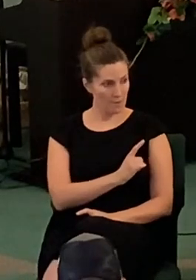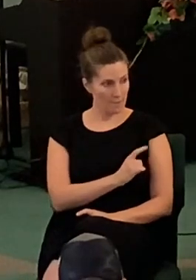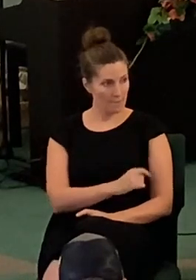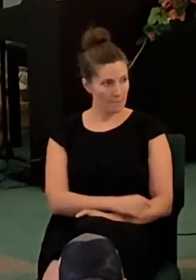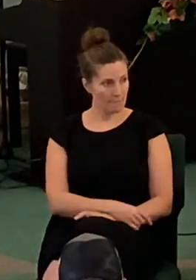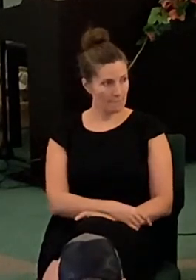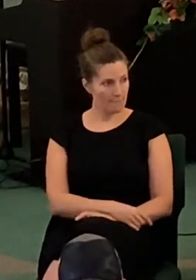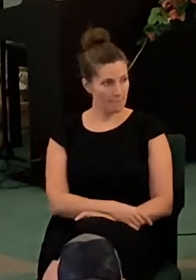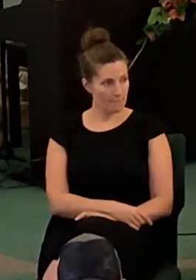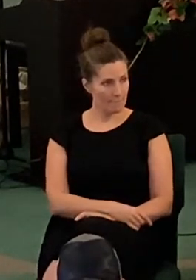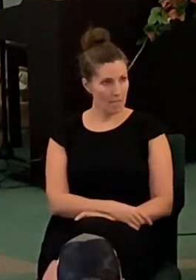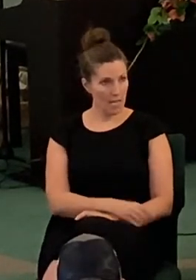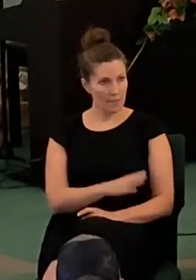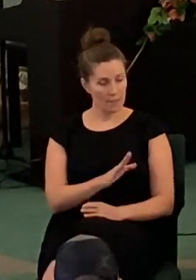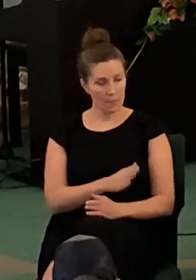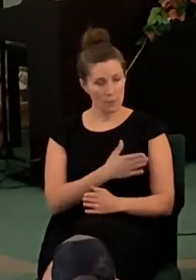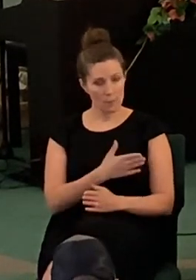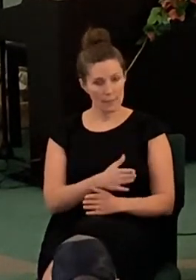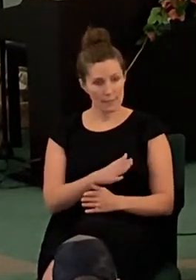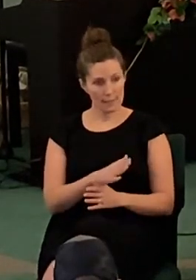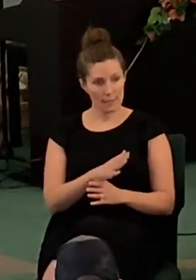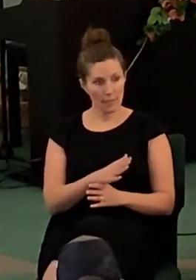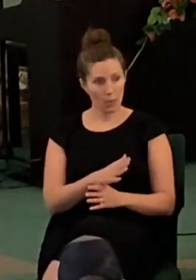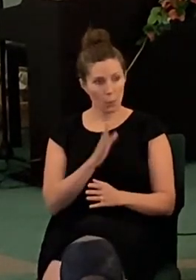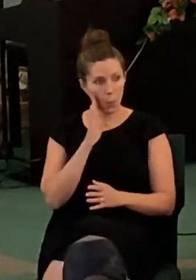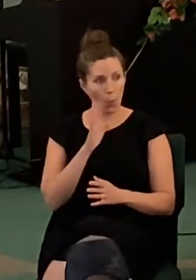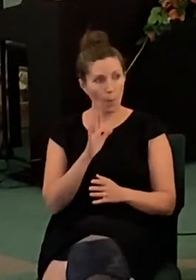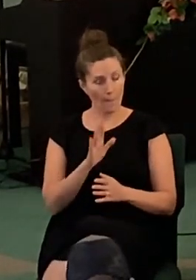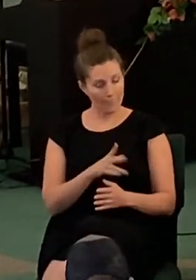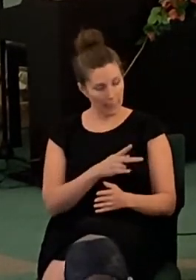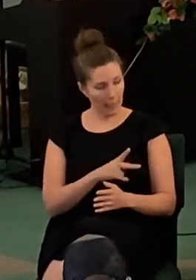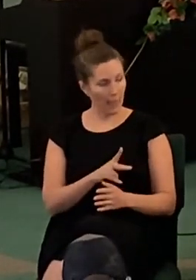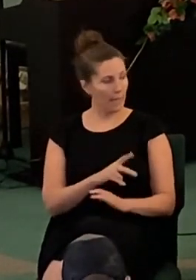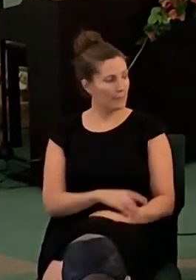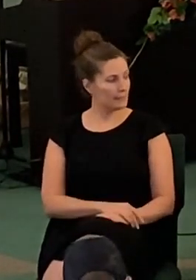little instrumental music that's going to play while they pass those out. And then I'll